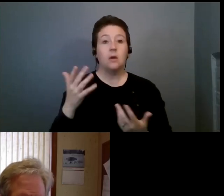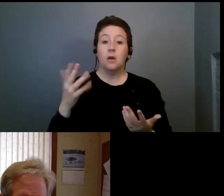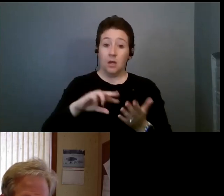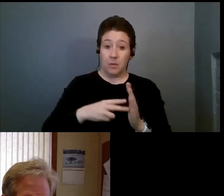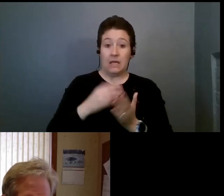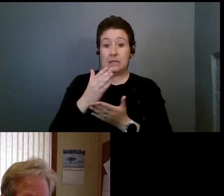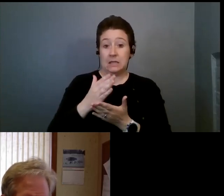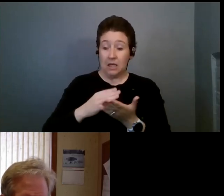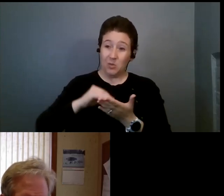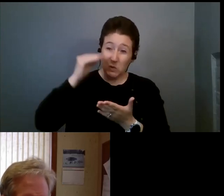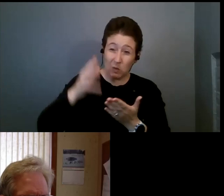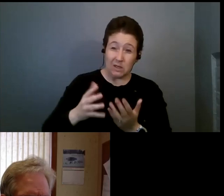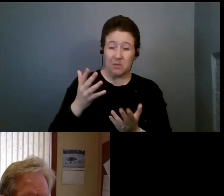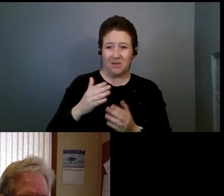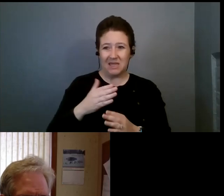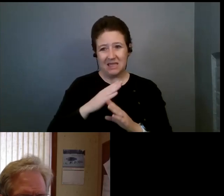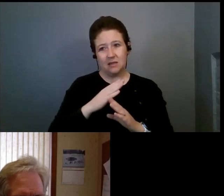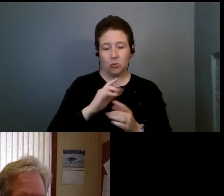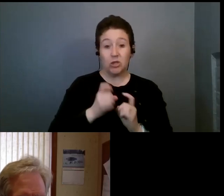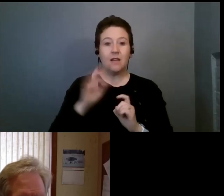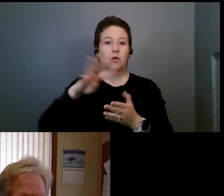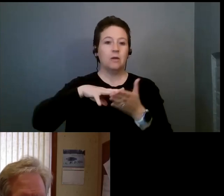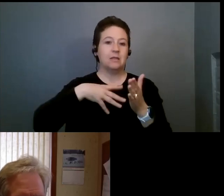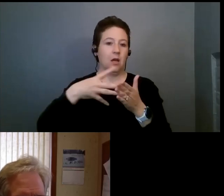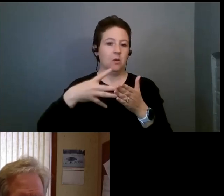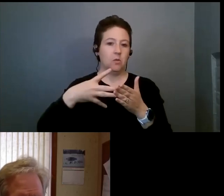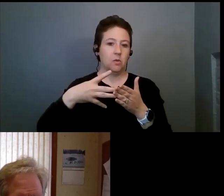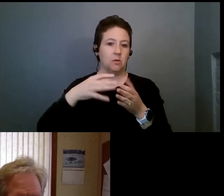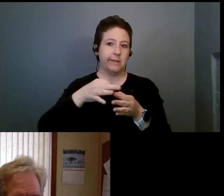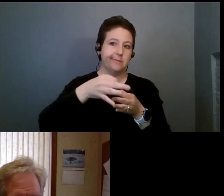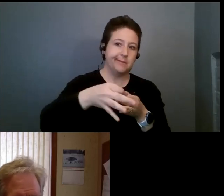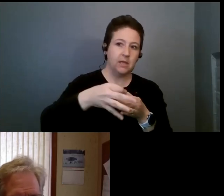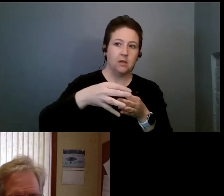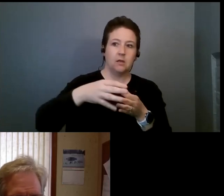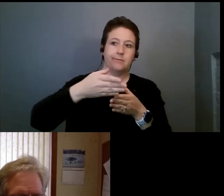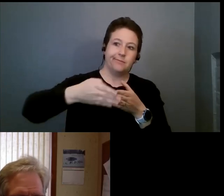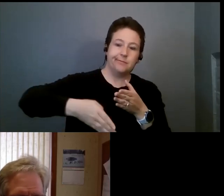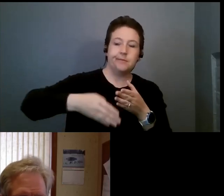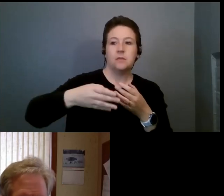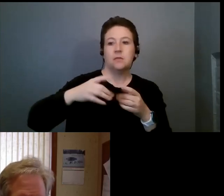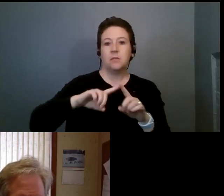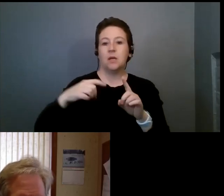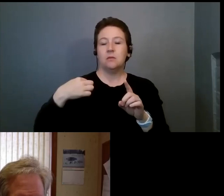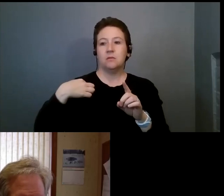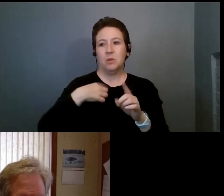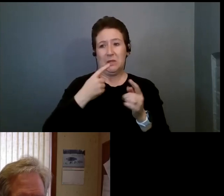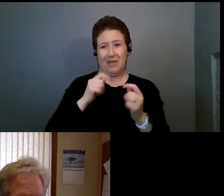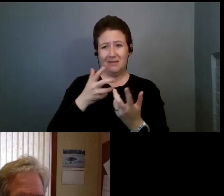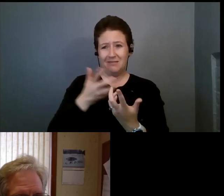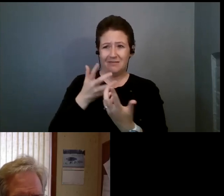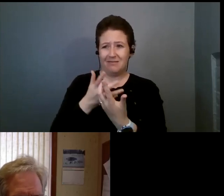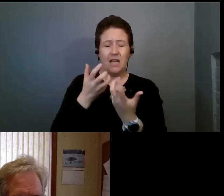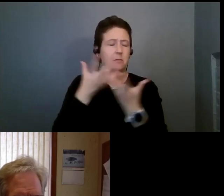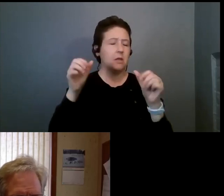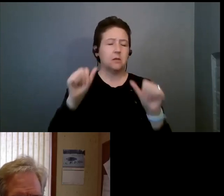it may impede may change their schedule toward completion. But we're doing everything we possibly can to accommodate